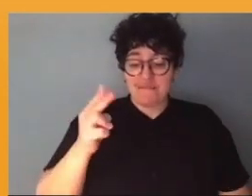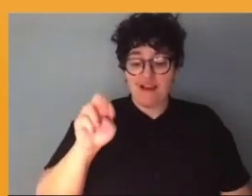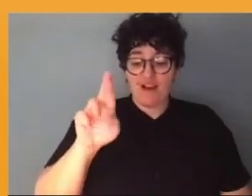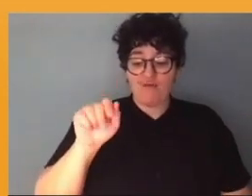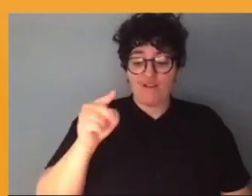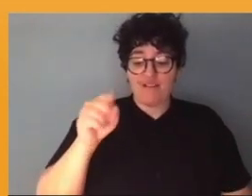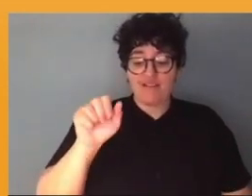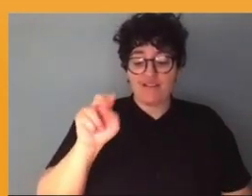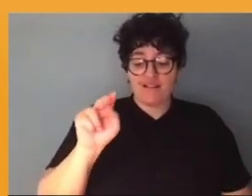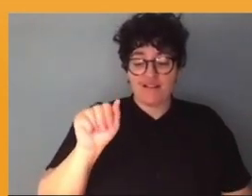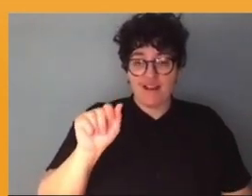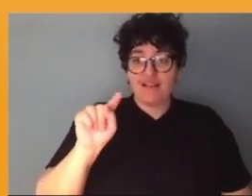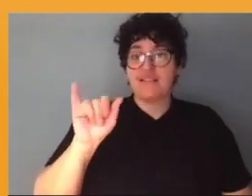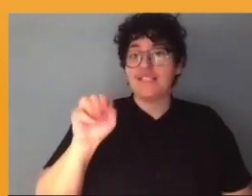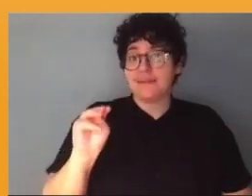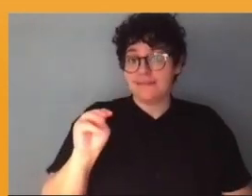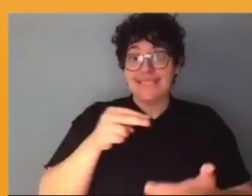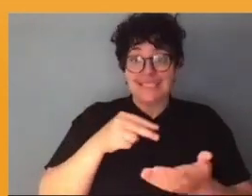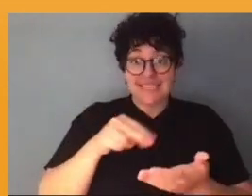see